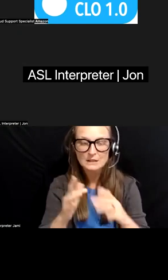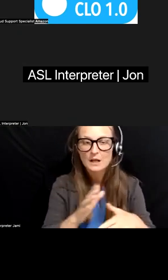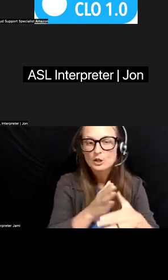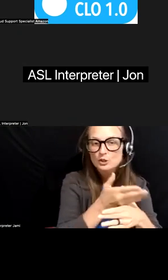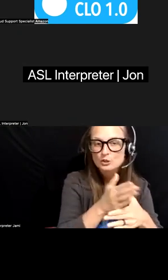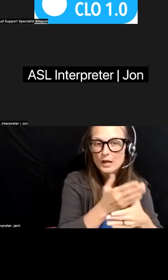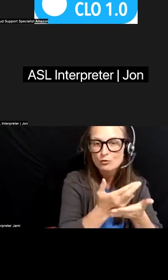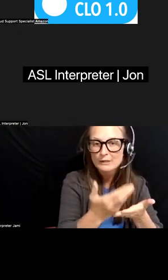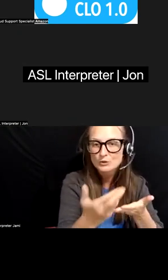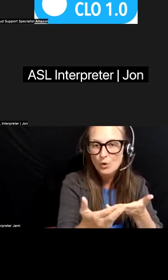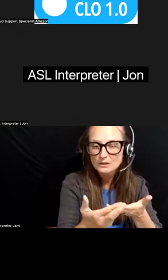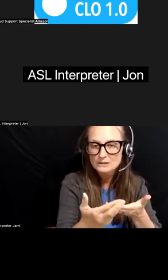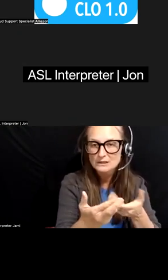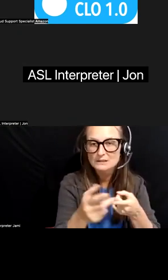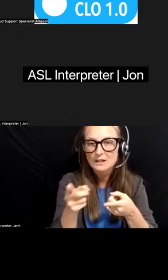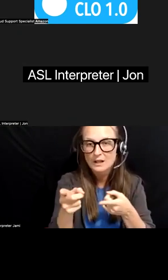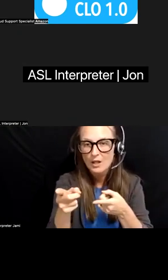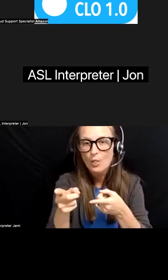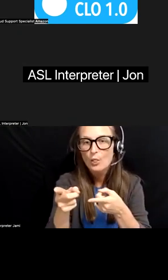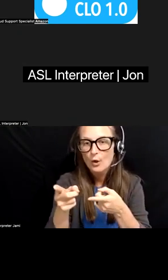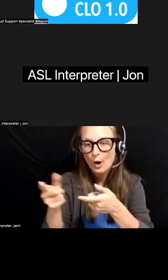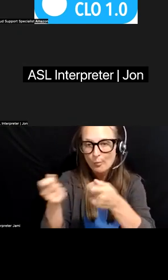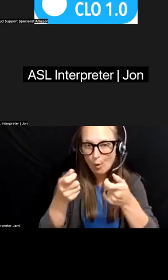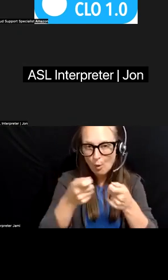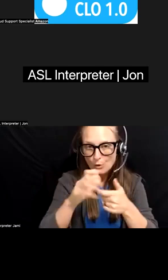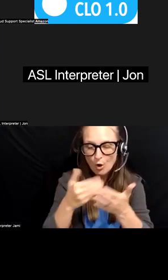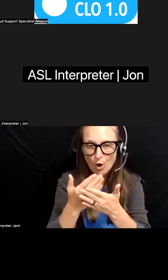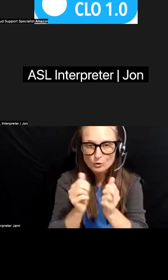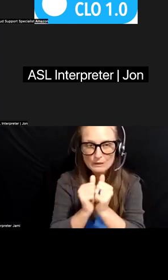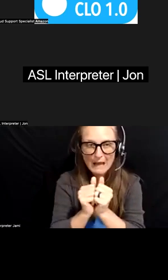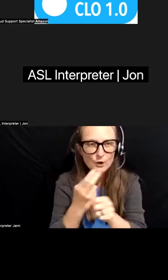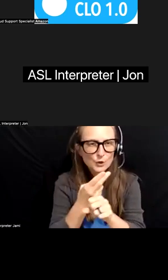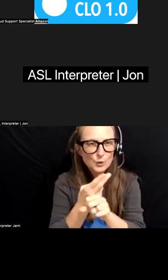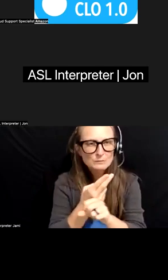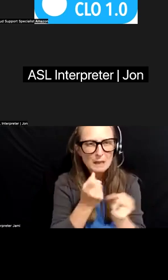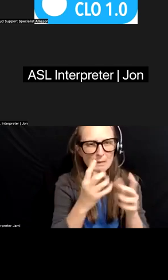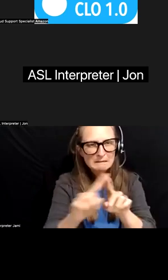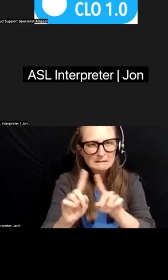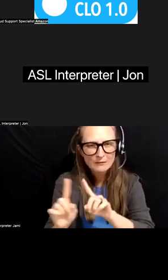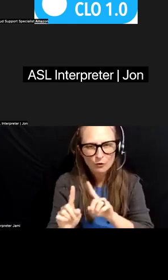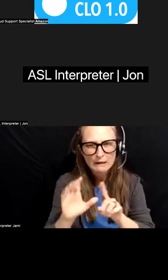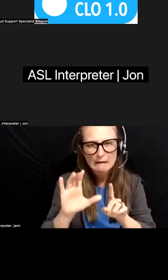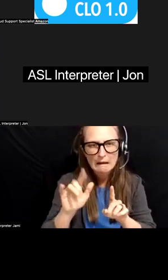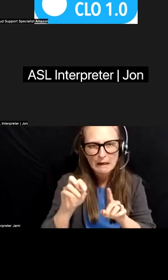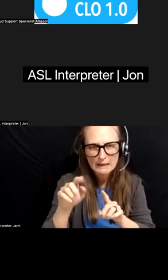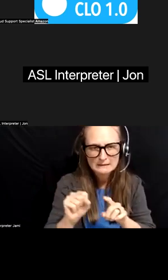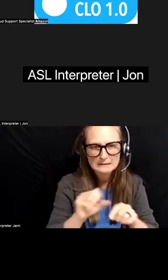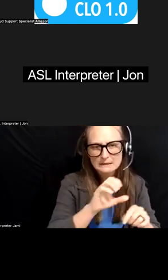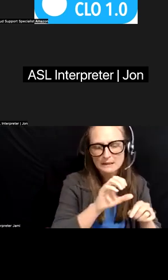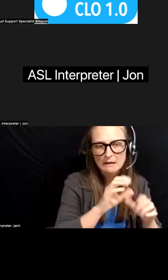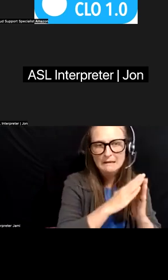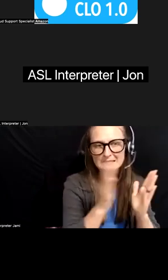resources. Resources are pulled together and used by multiple clients. Scalability allows elasticity of